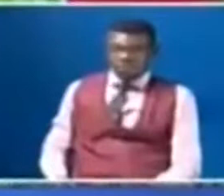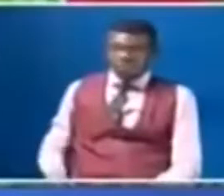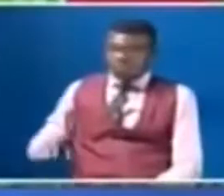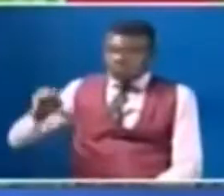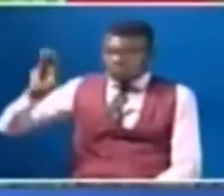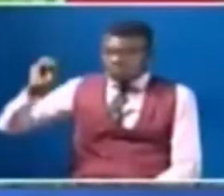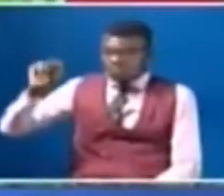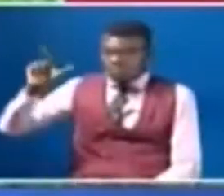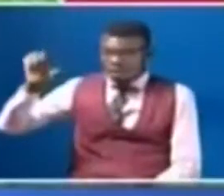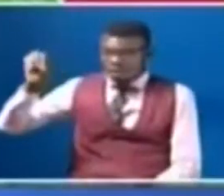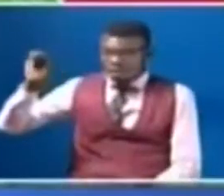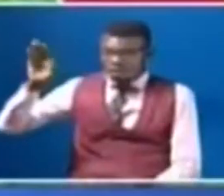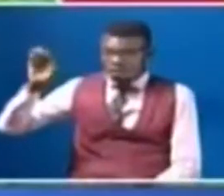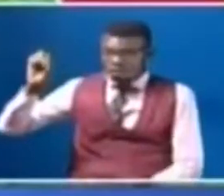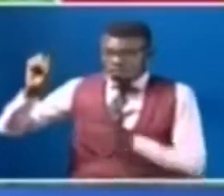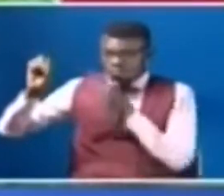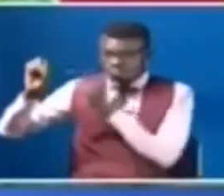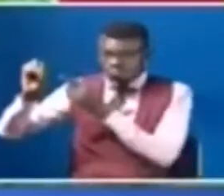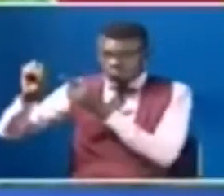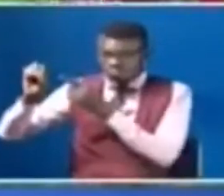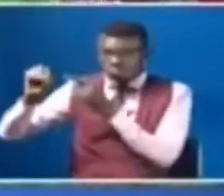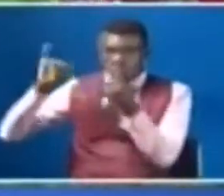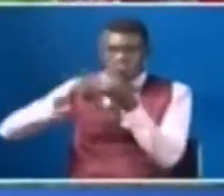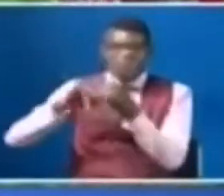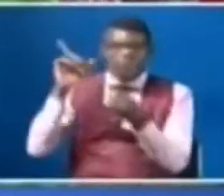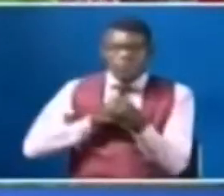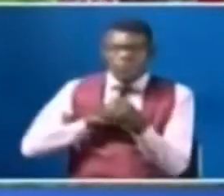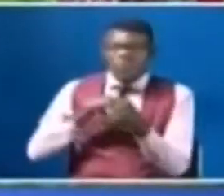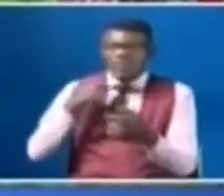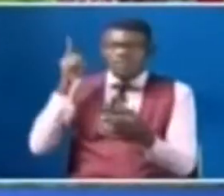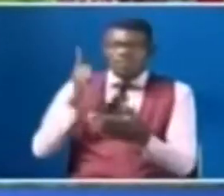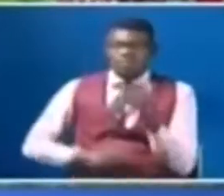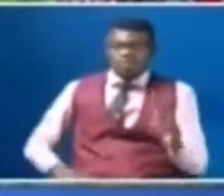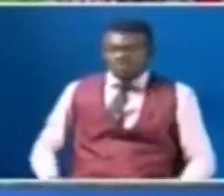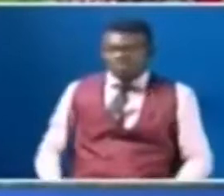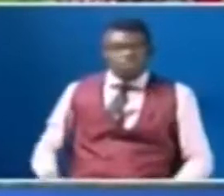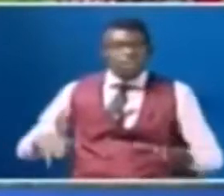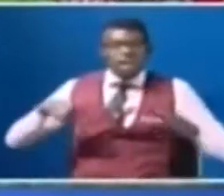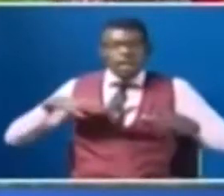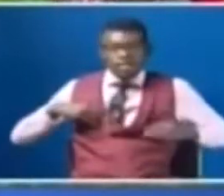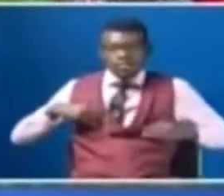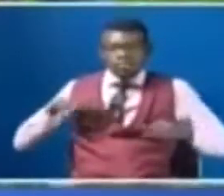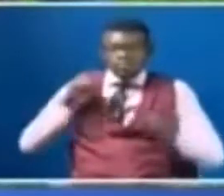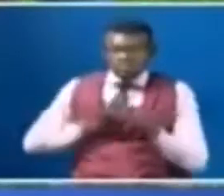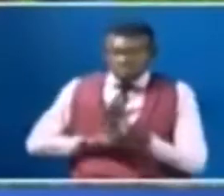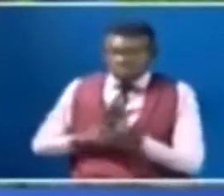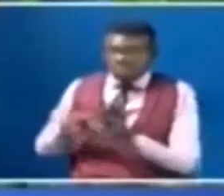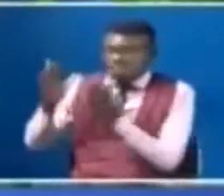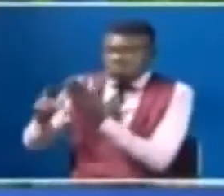Malombo Fondo, who is also married, is cornered. She says she gave in after Mwabaya promised to buy her new